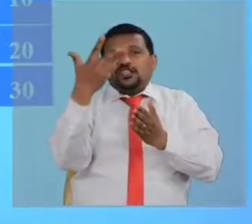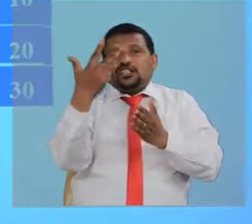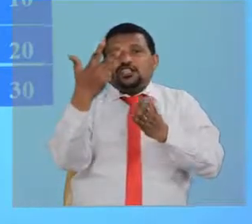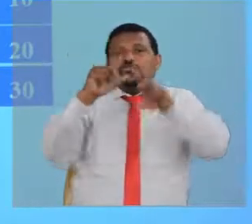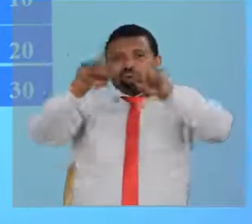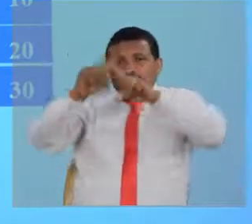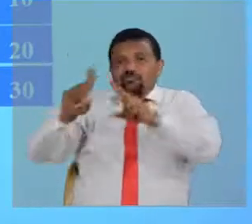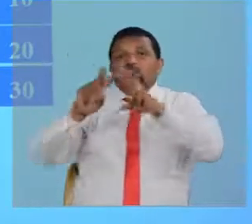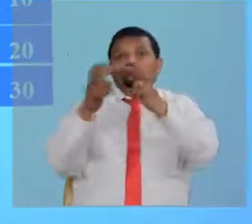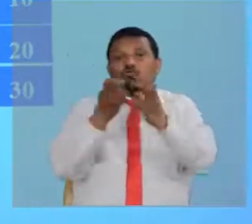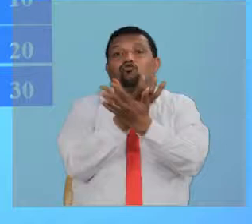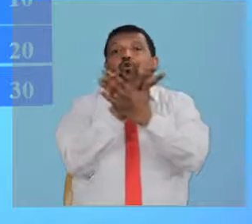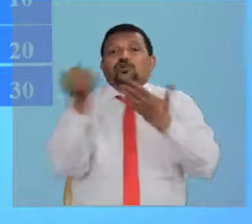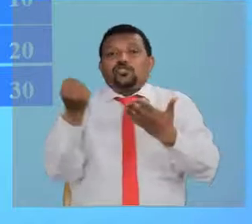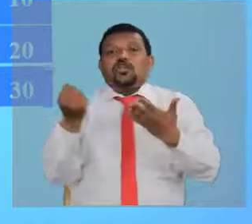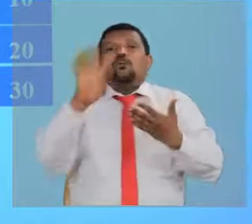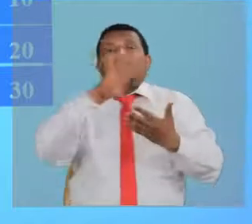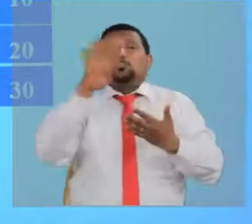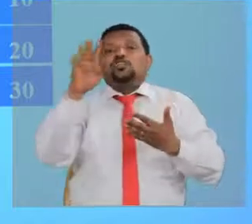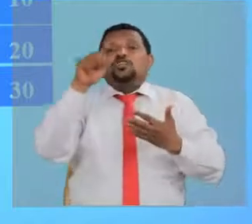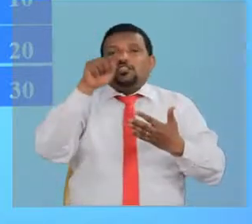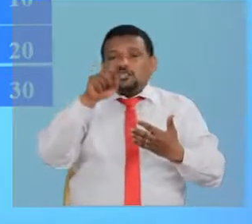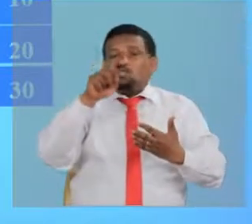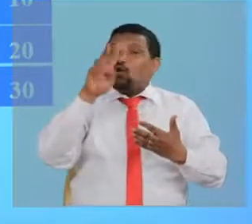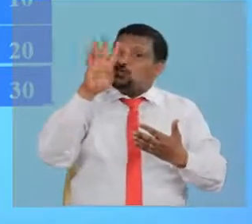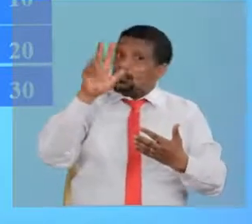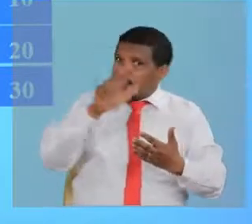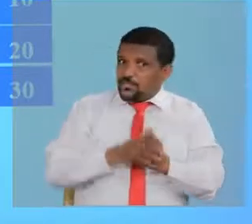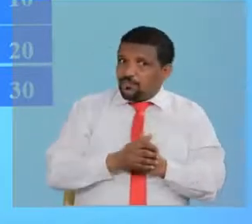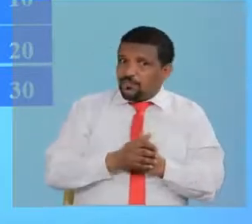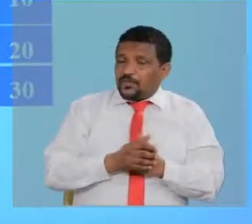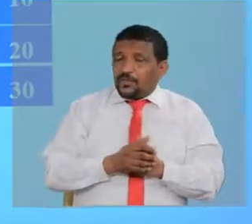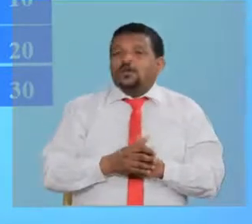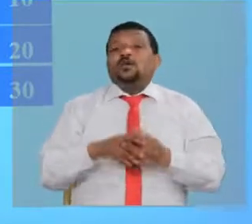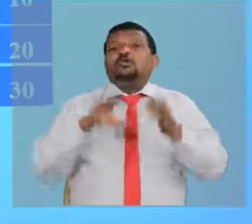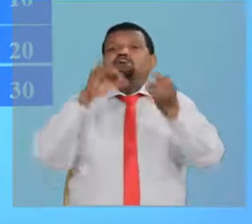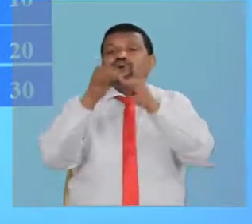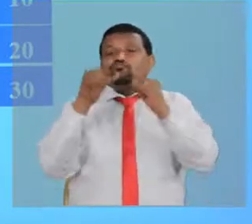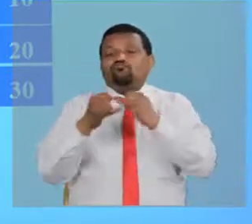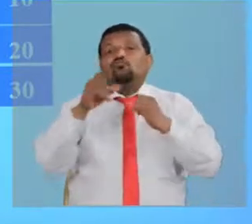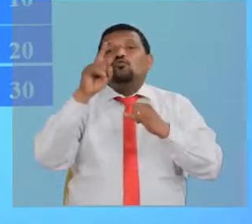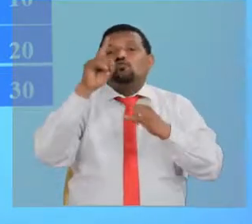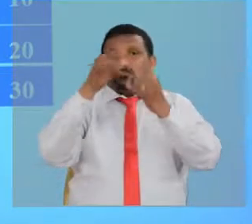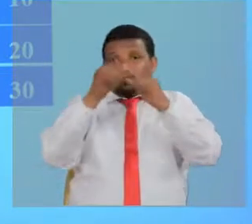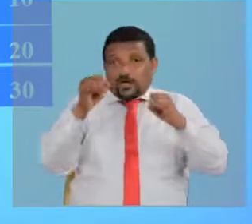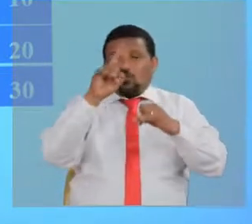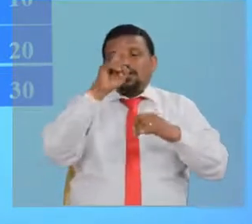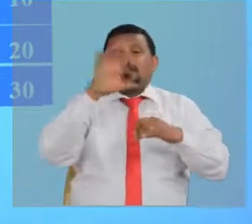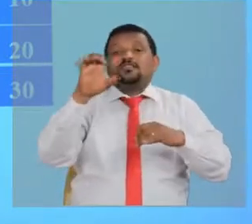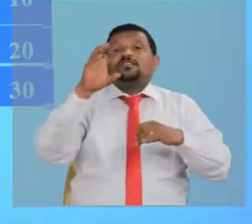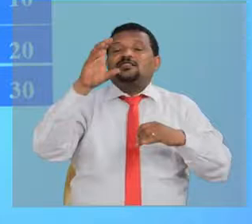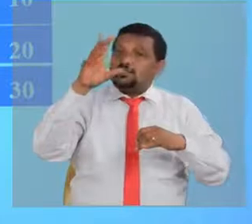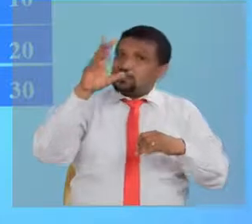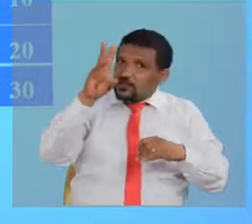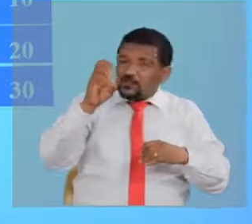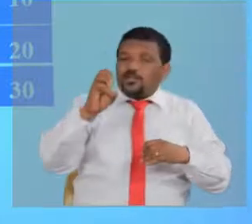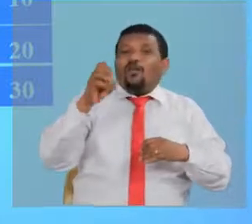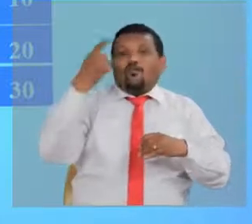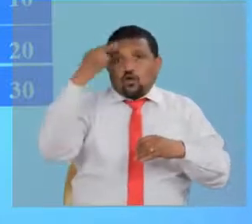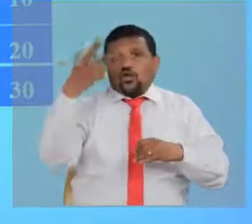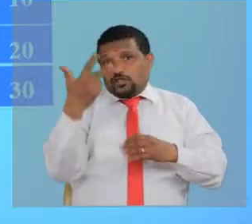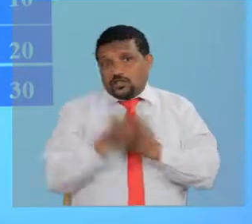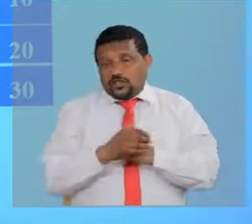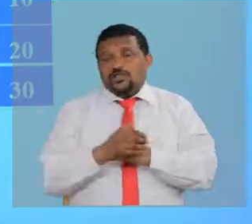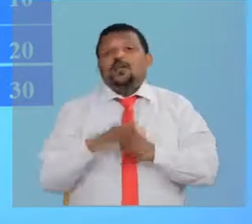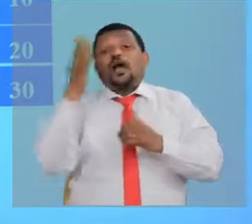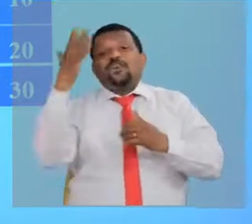of a commodity is 43.3. It is calculated by dividing 160 for 3. The average cost